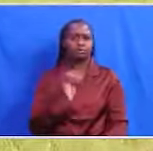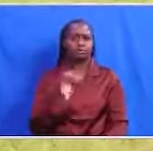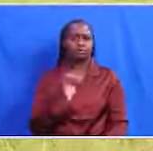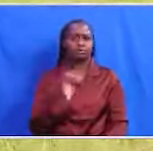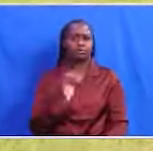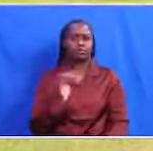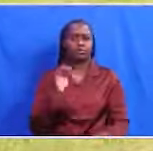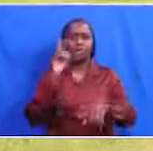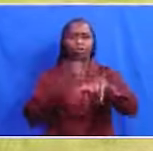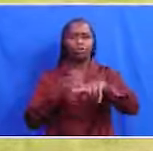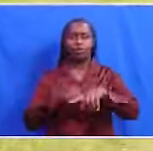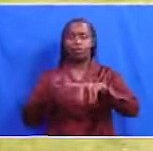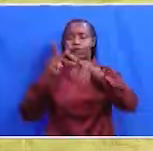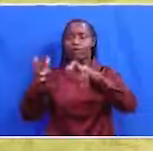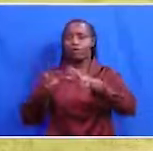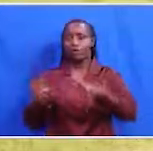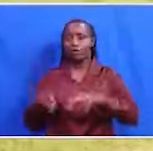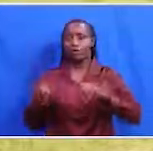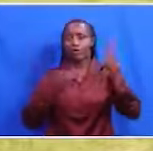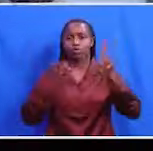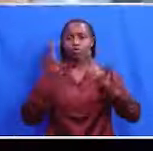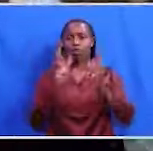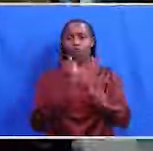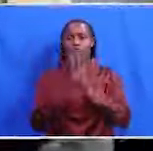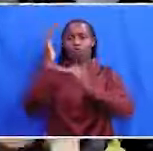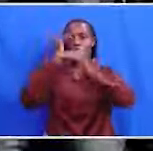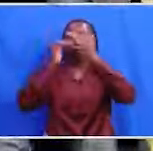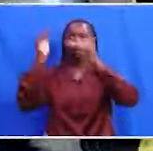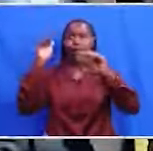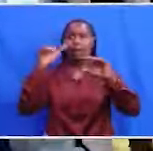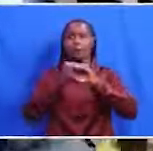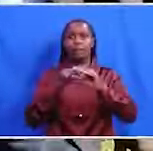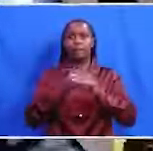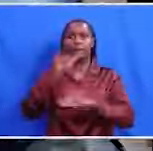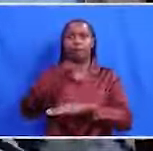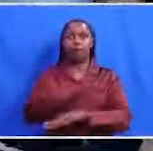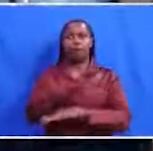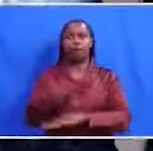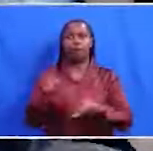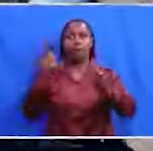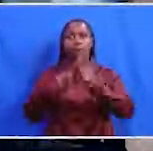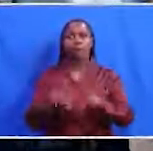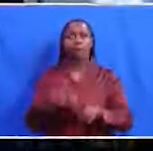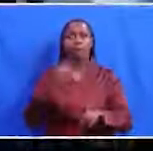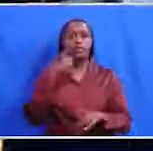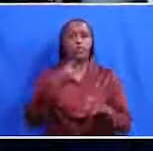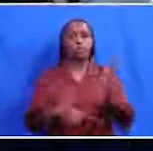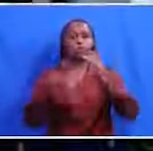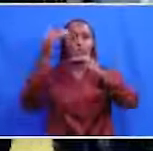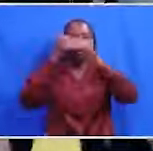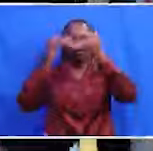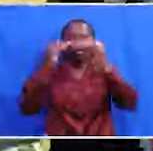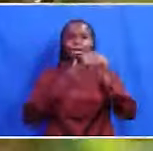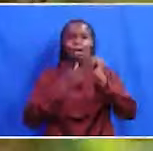During an investigation tour of the university, members of parliament also accused the university leadership of